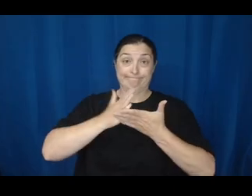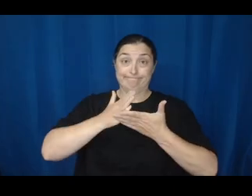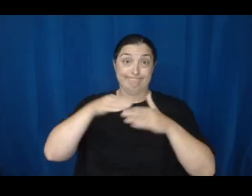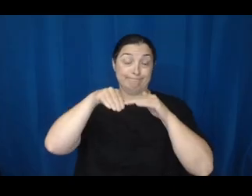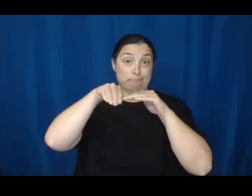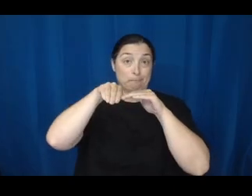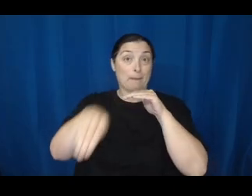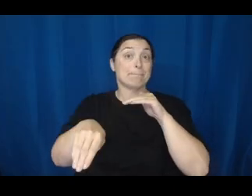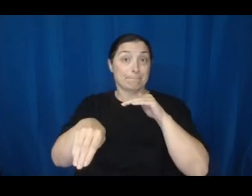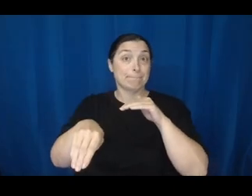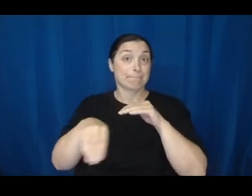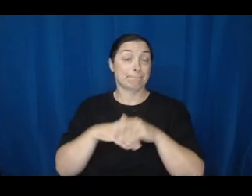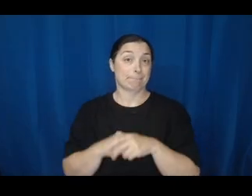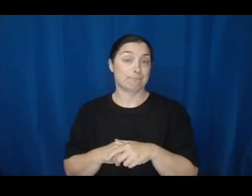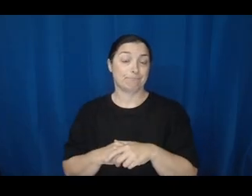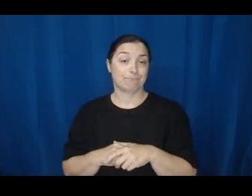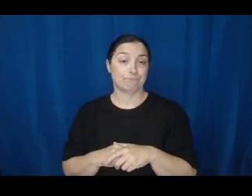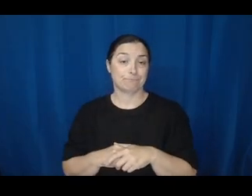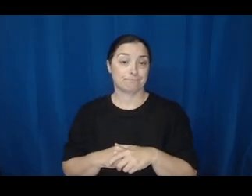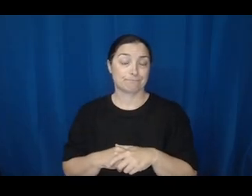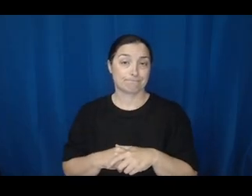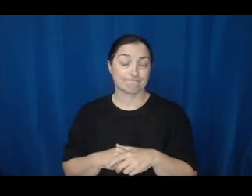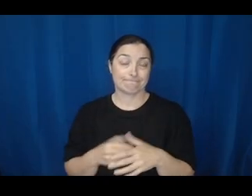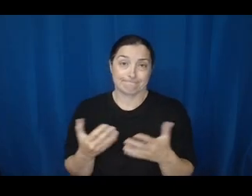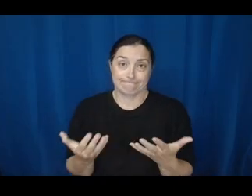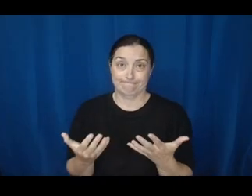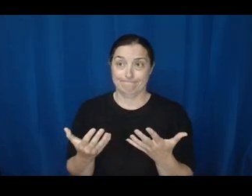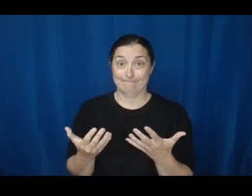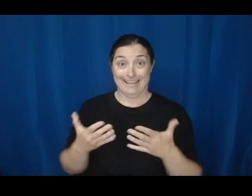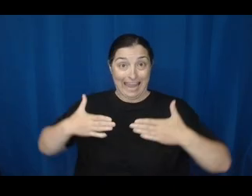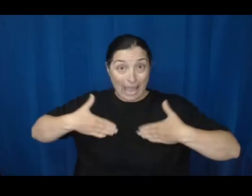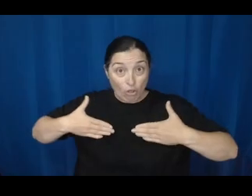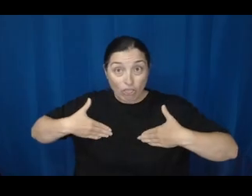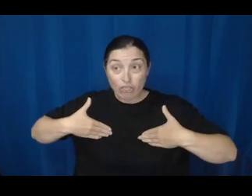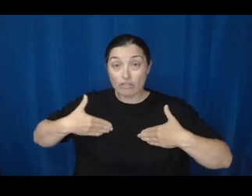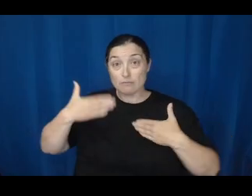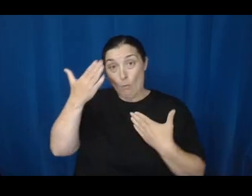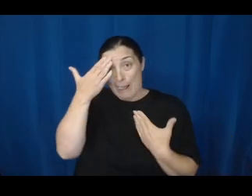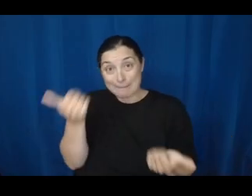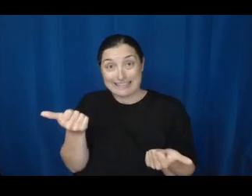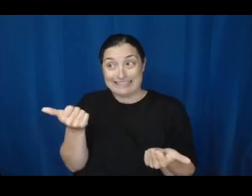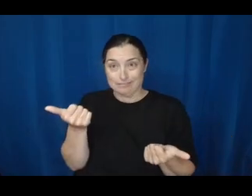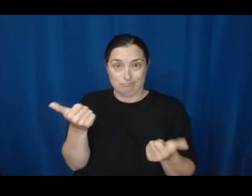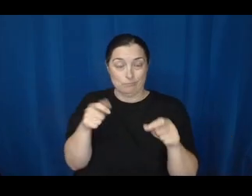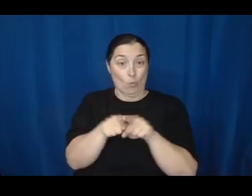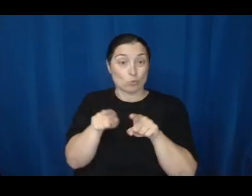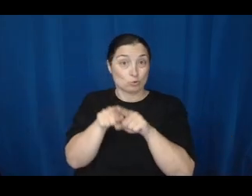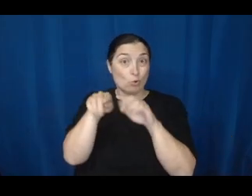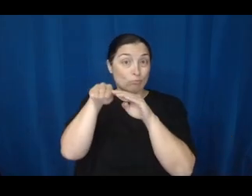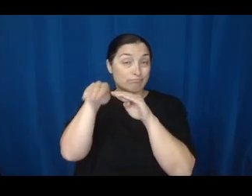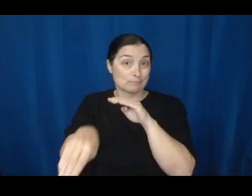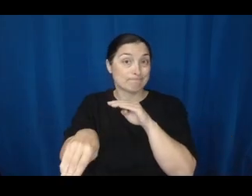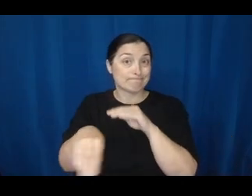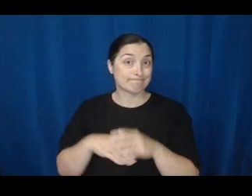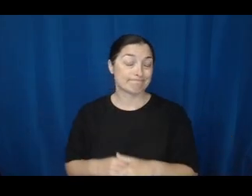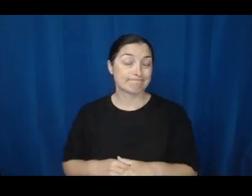going downhill. Not to mention the children's health and well-being that we all know have been in a kind of a steady decline over the